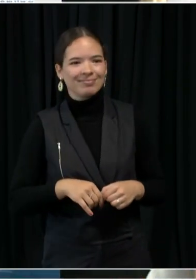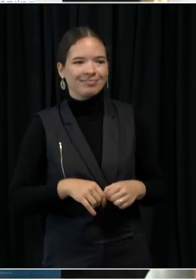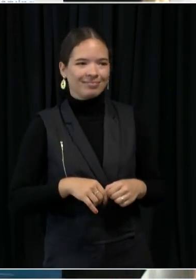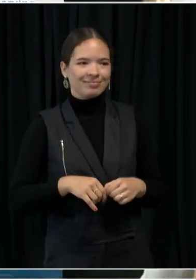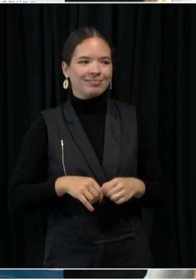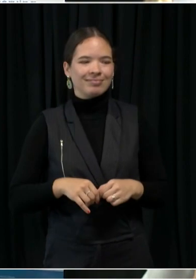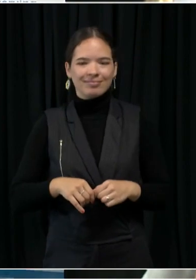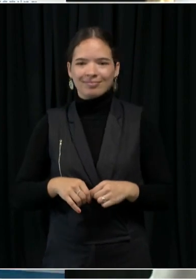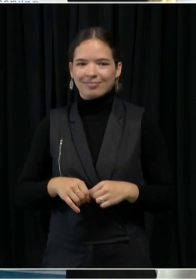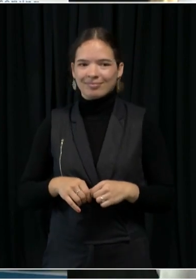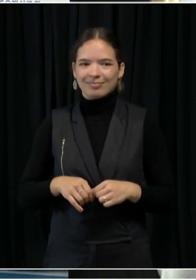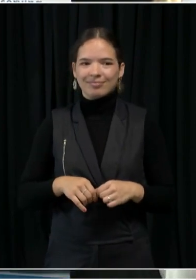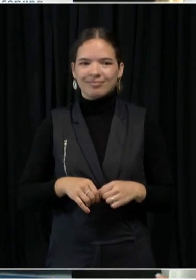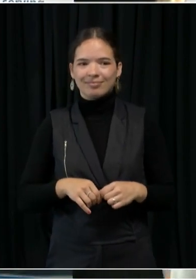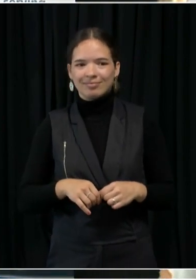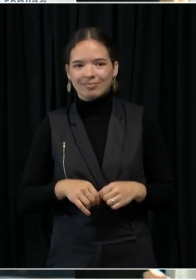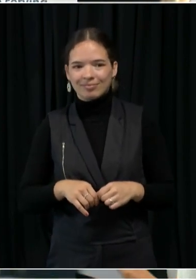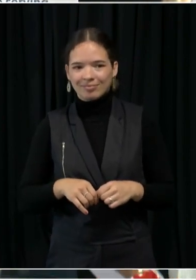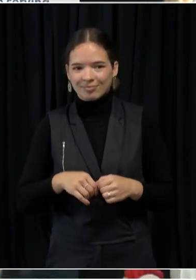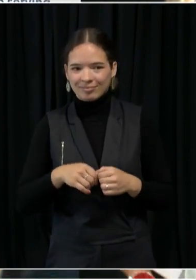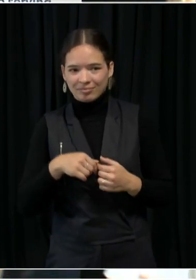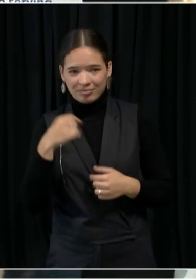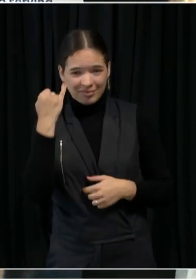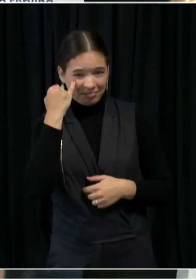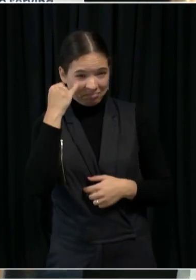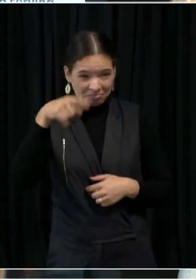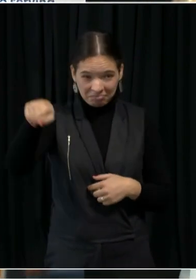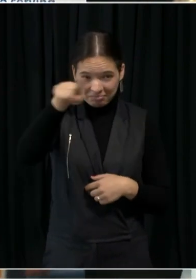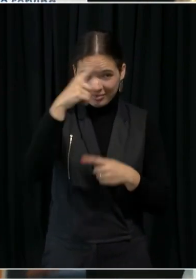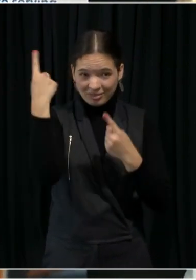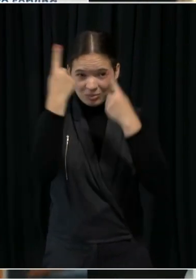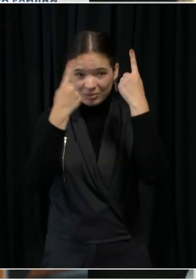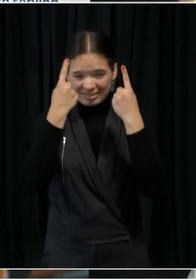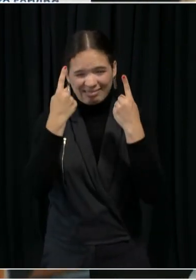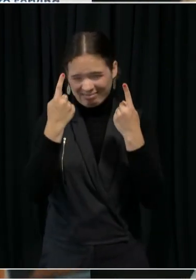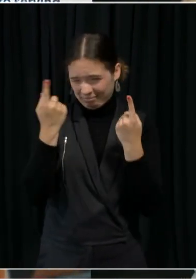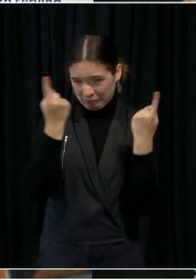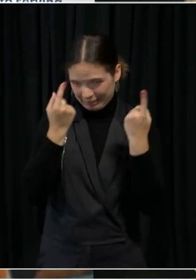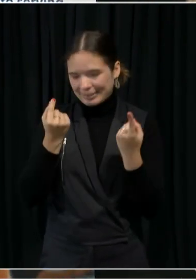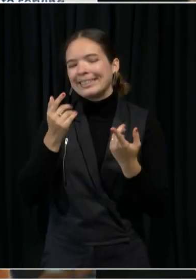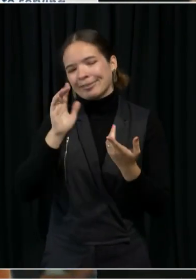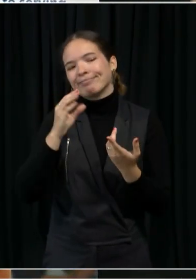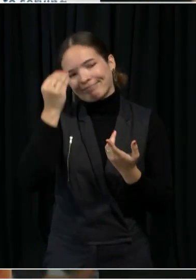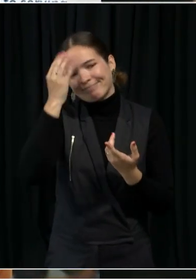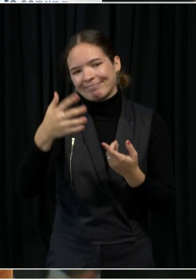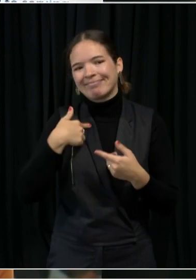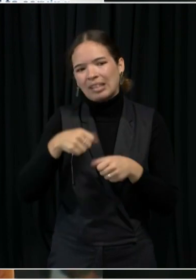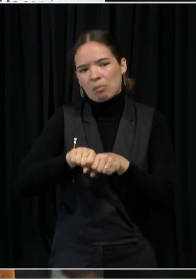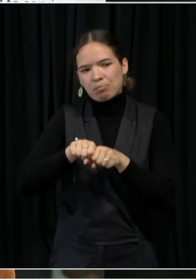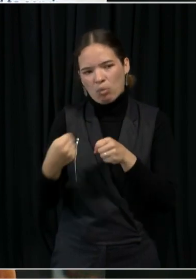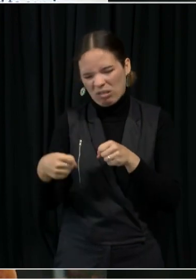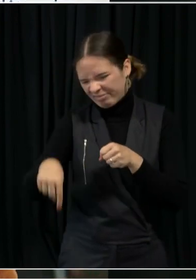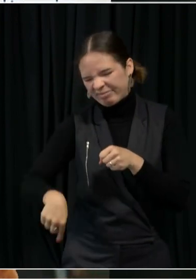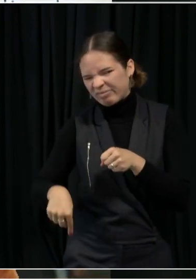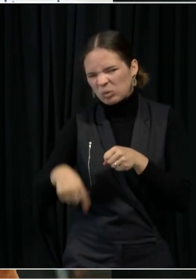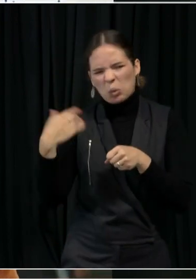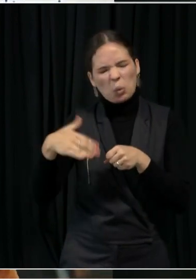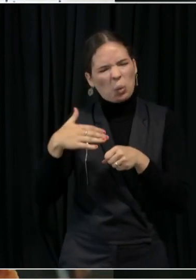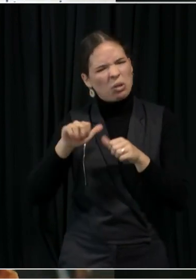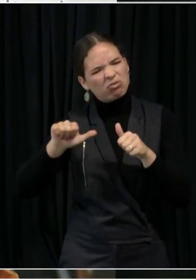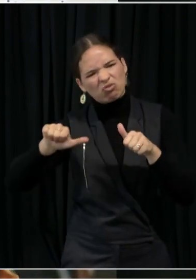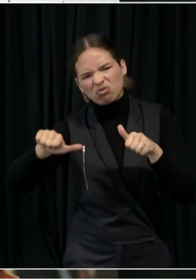For those who are wondering, I tore my Achilles, and it's been a challenge. I'm walking around with this boot